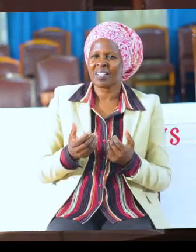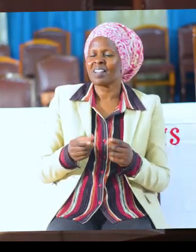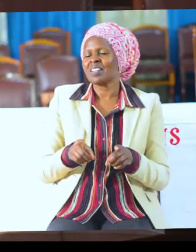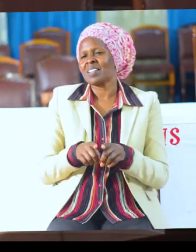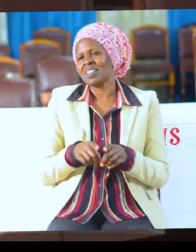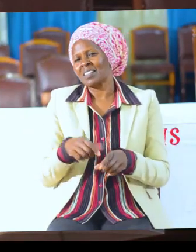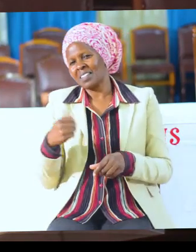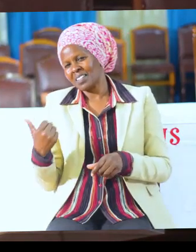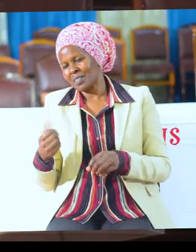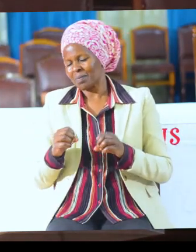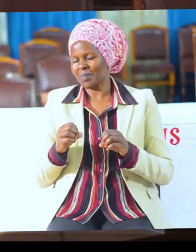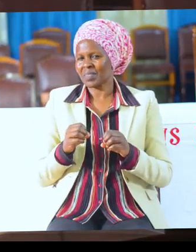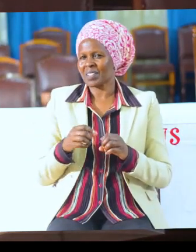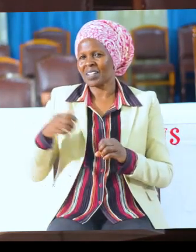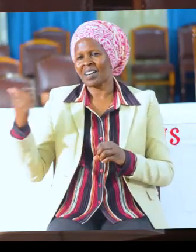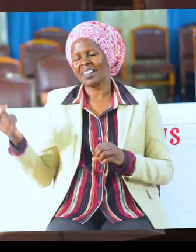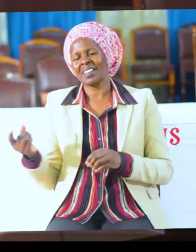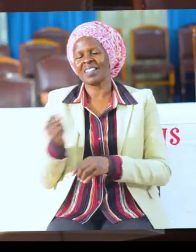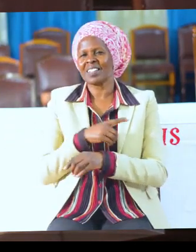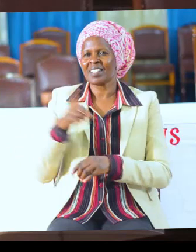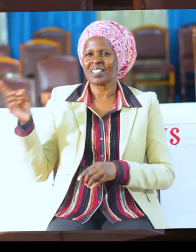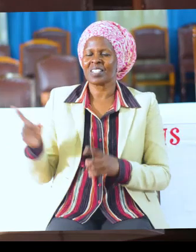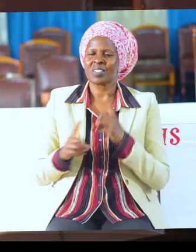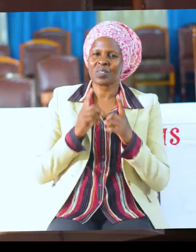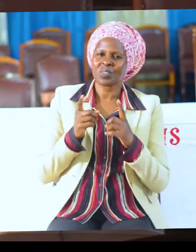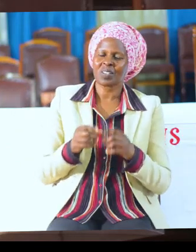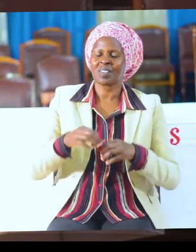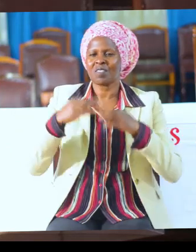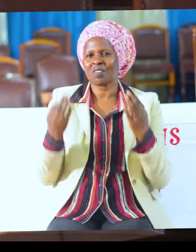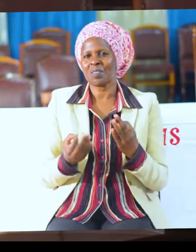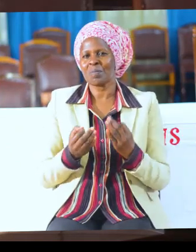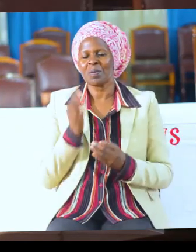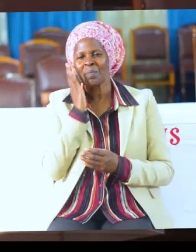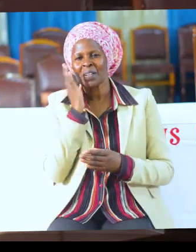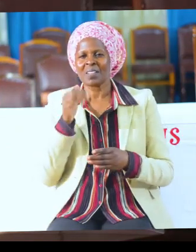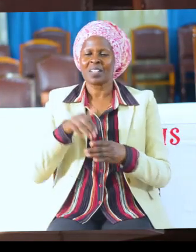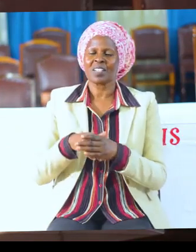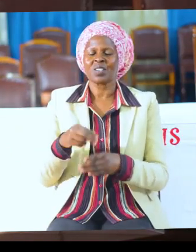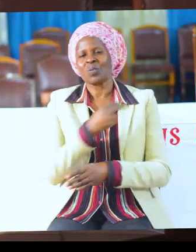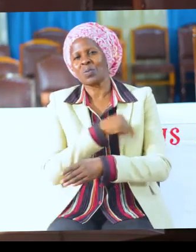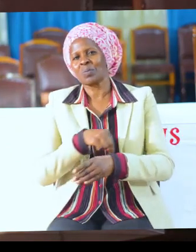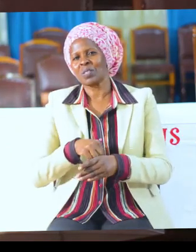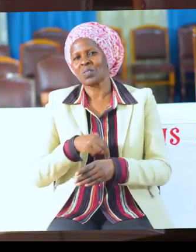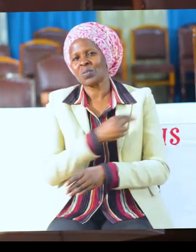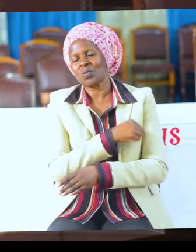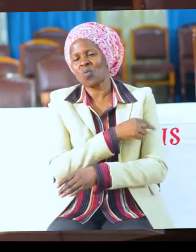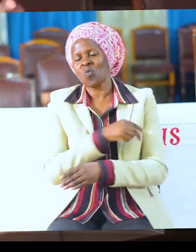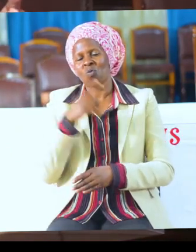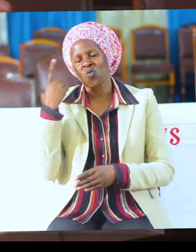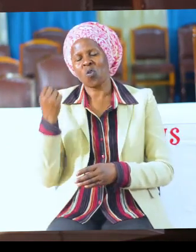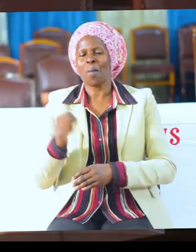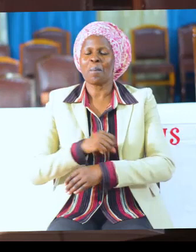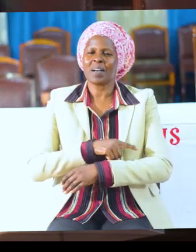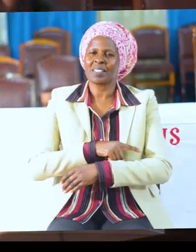other people. The other day I was talking to a family that had their mother in hospital for months. The